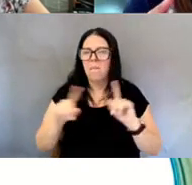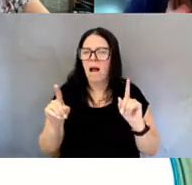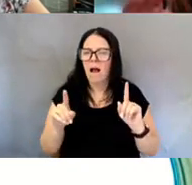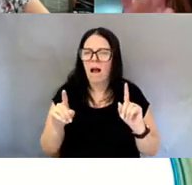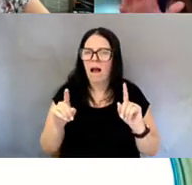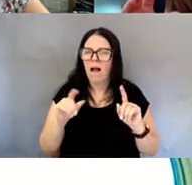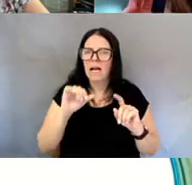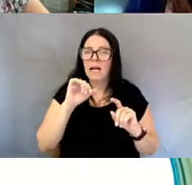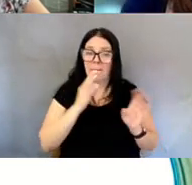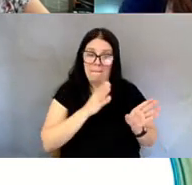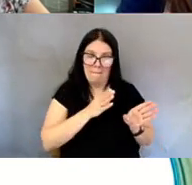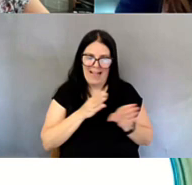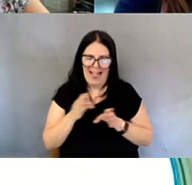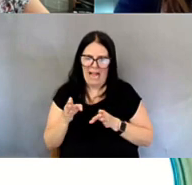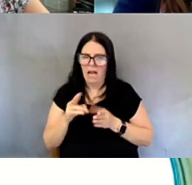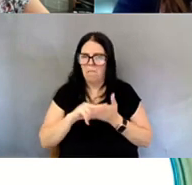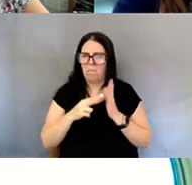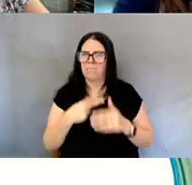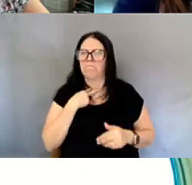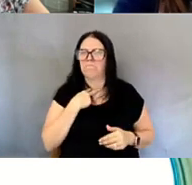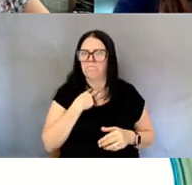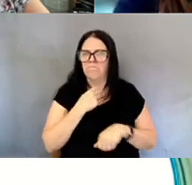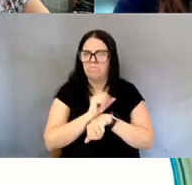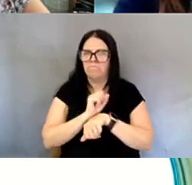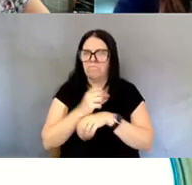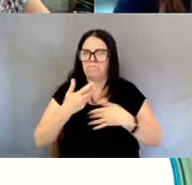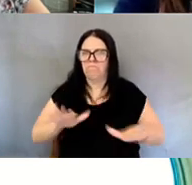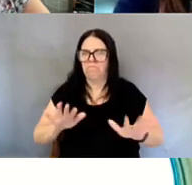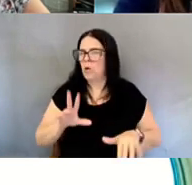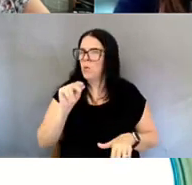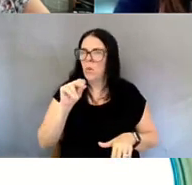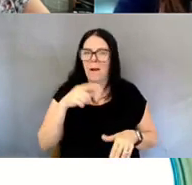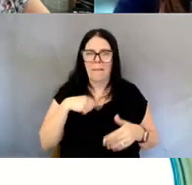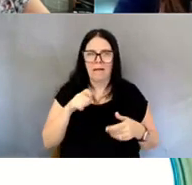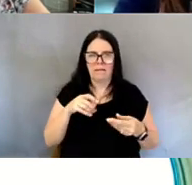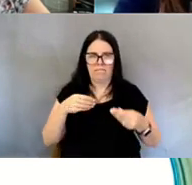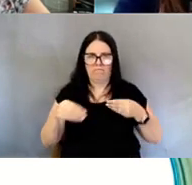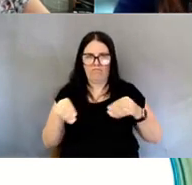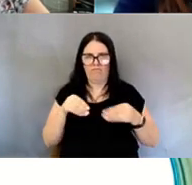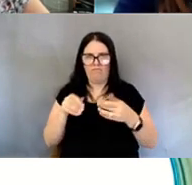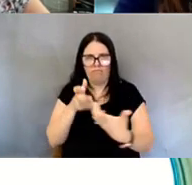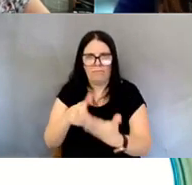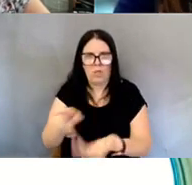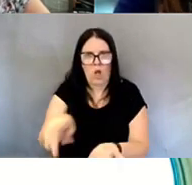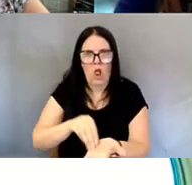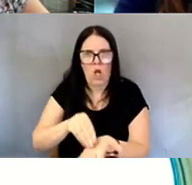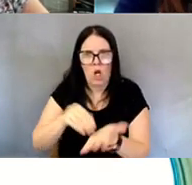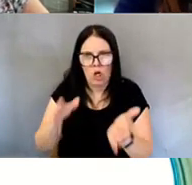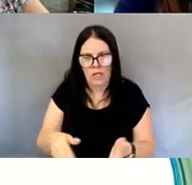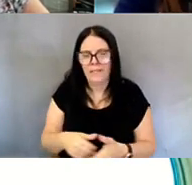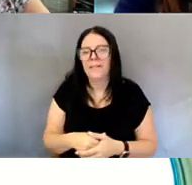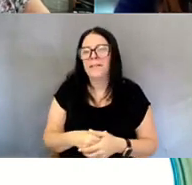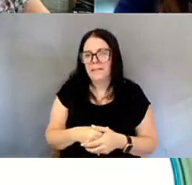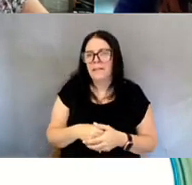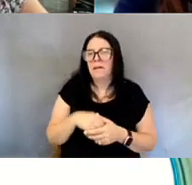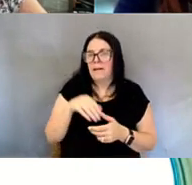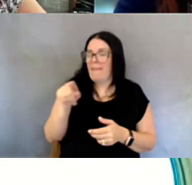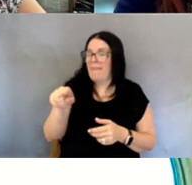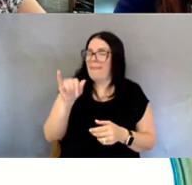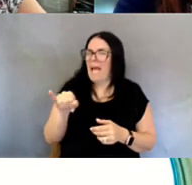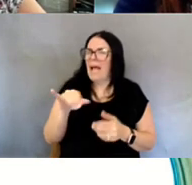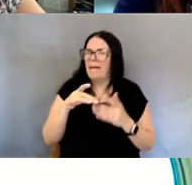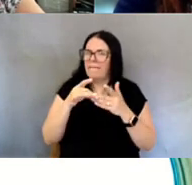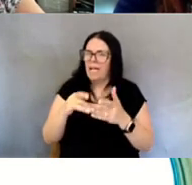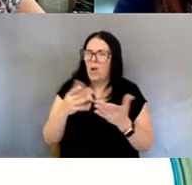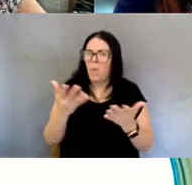set in stone. It's a plan. Flow requires a lot of consideration of the plan Bs. I really appreciate that because